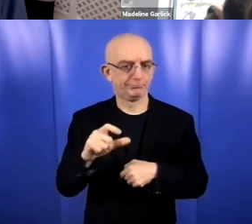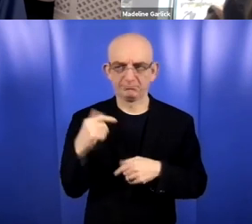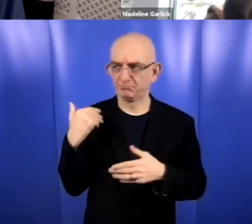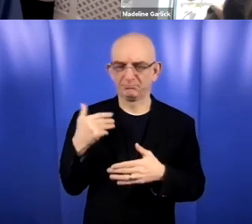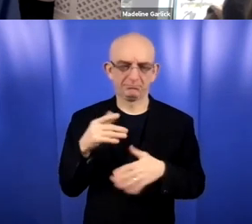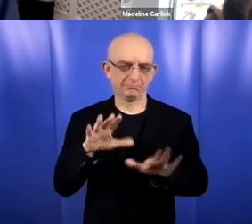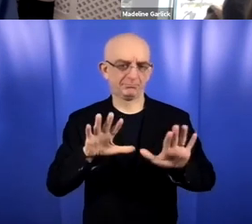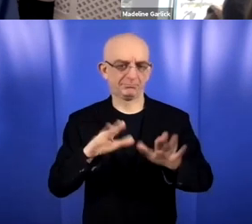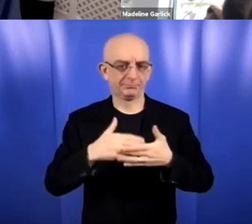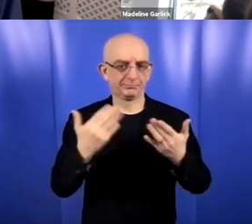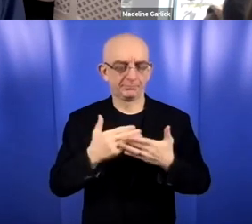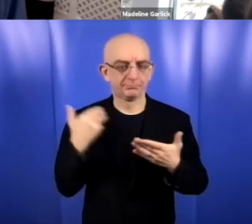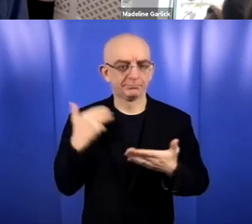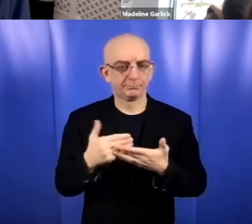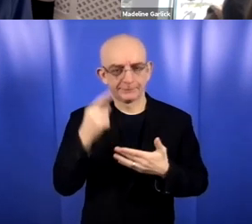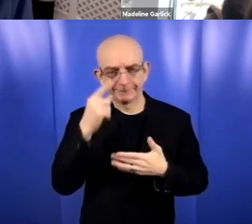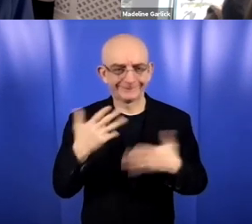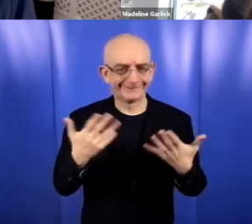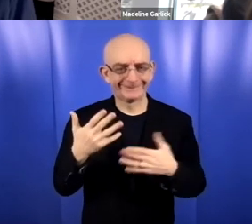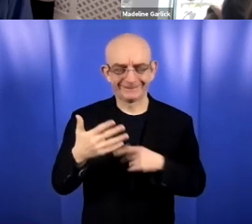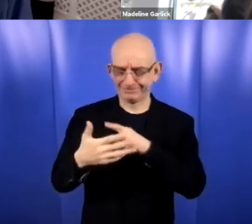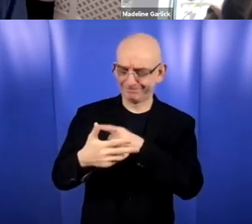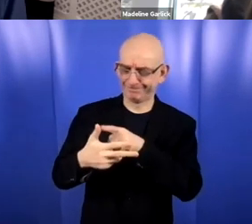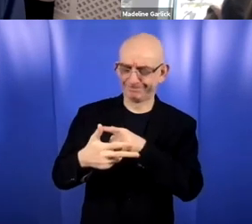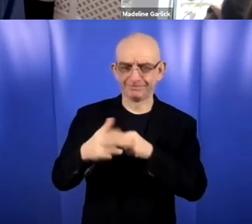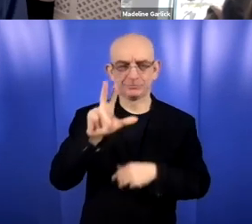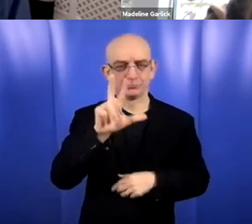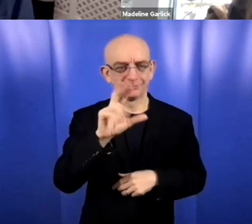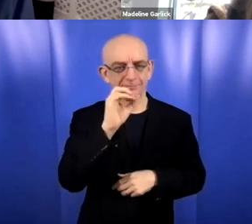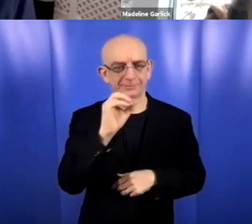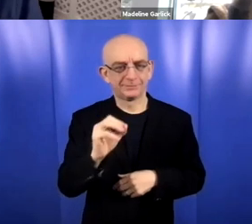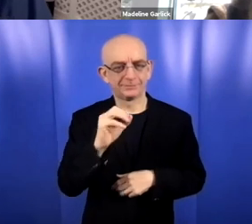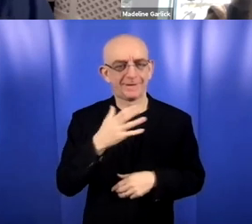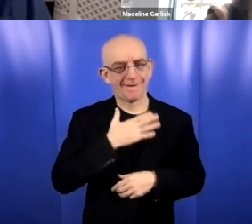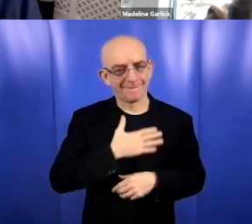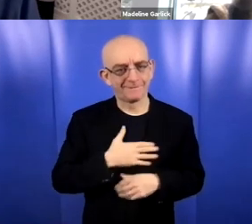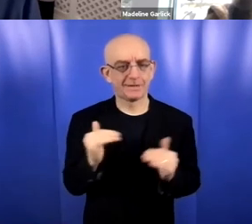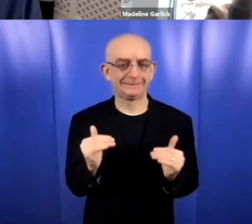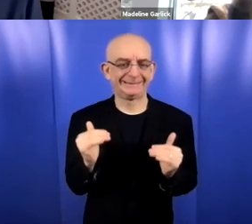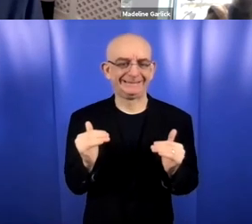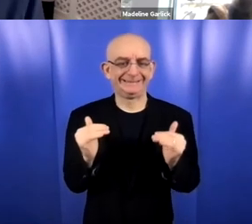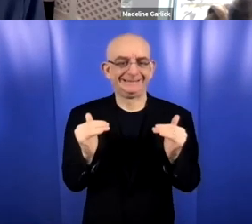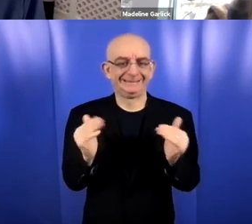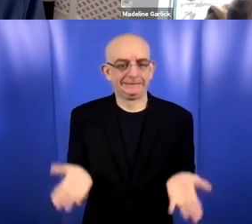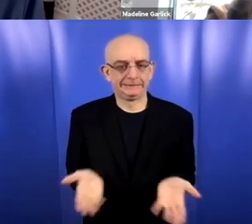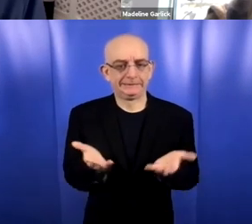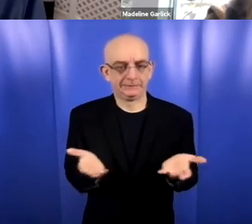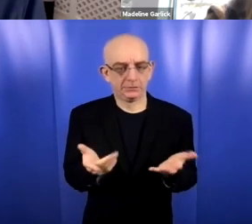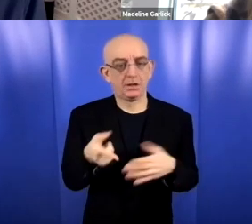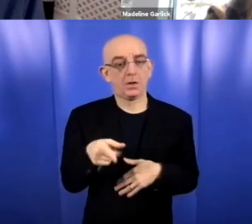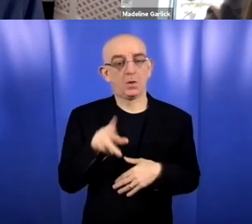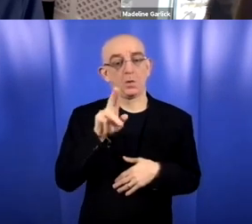taking place. It's 1530, so that by 2030, instead of it being a mere 3%,